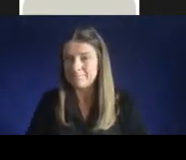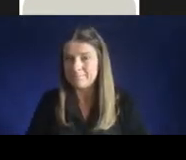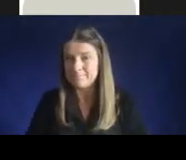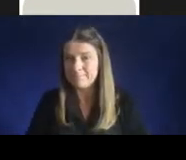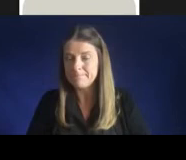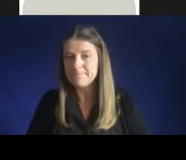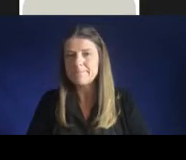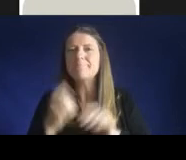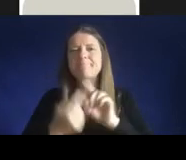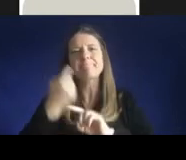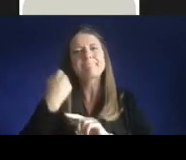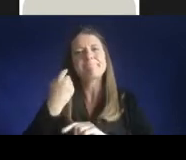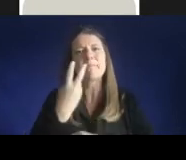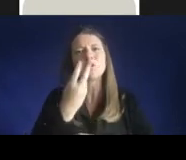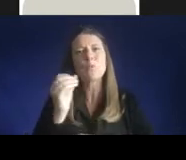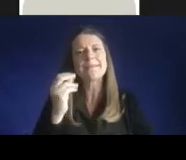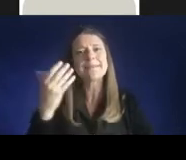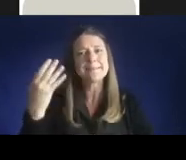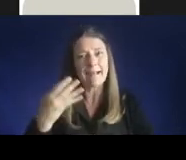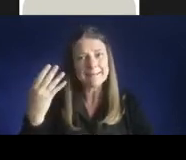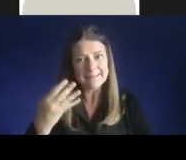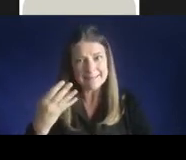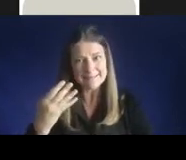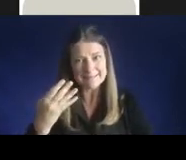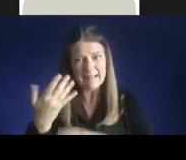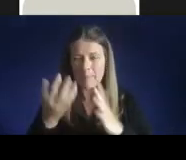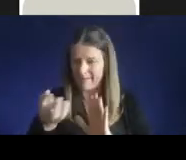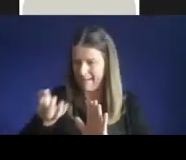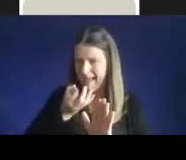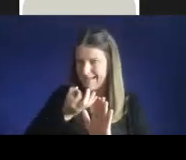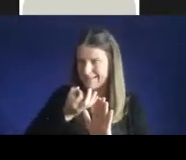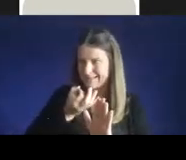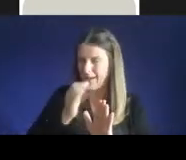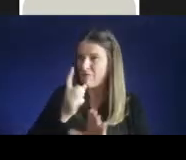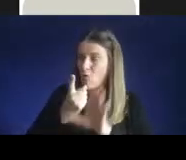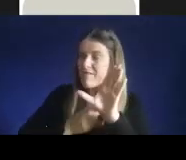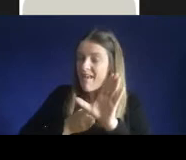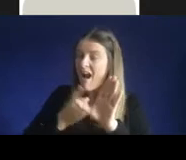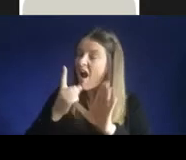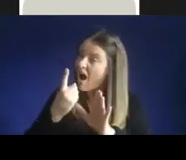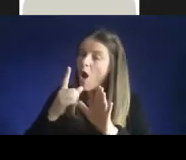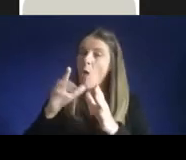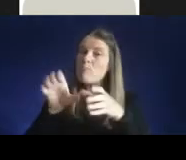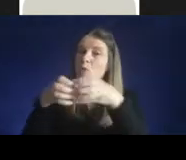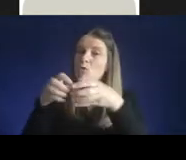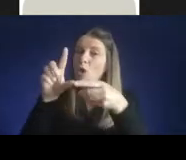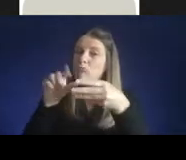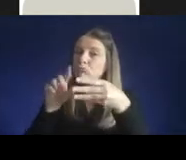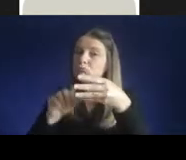In 2019, I was asked what module I would like to do in my 4th year. And being